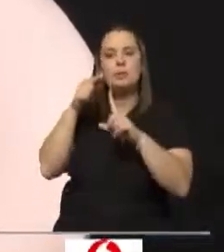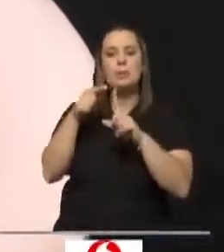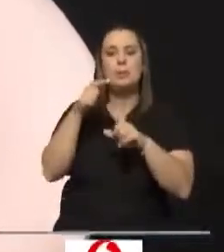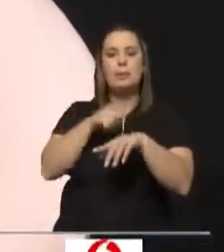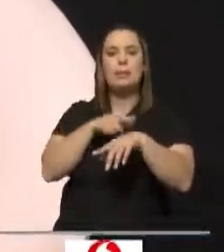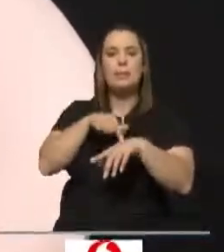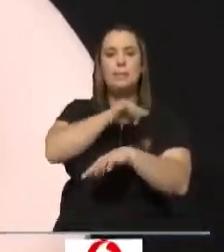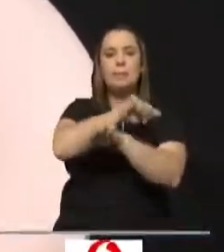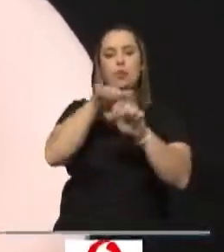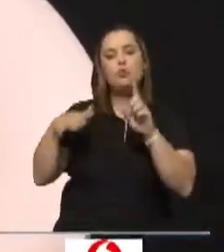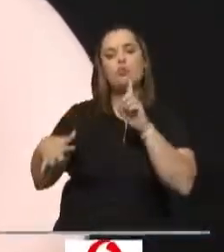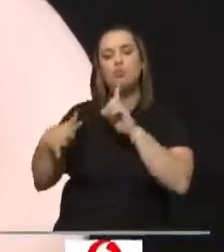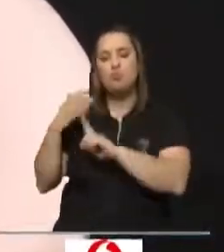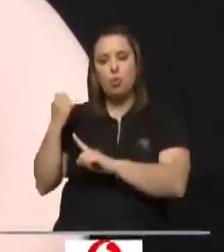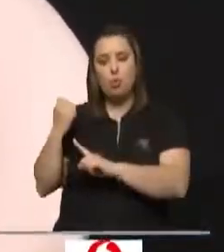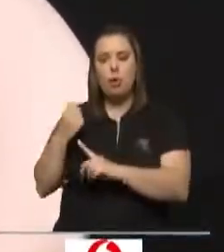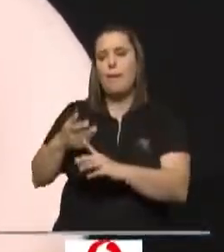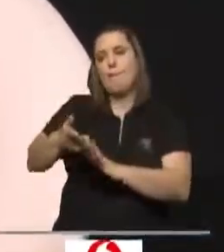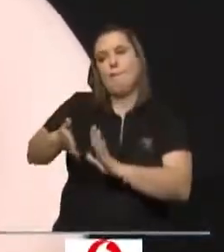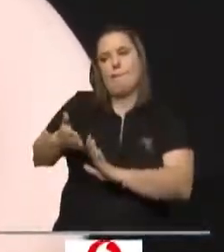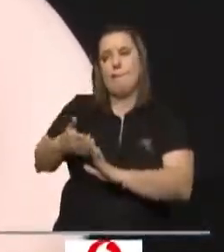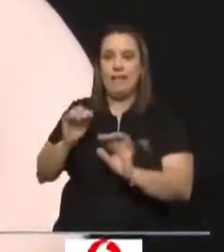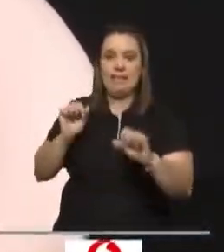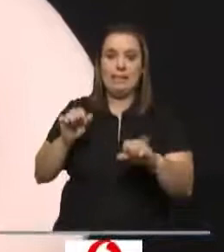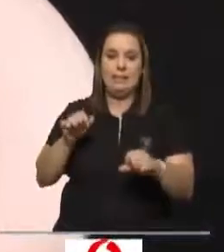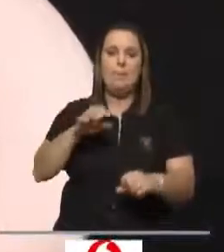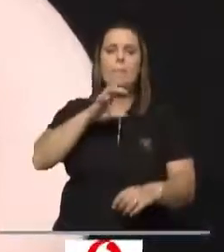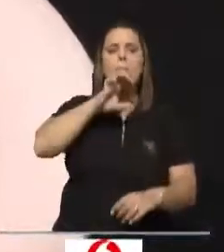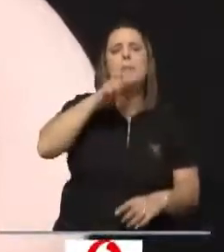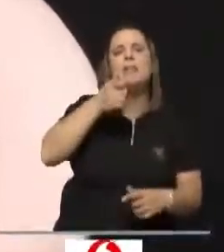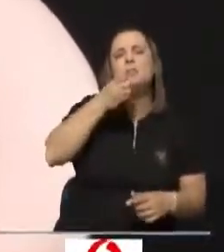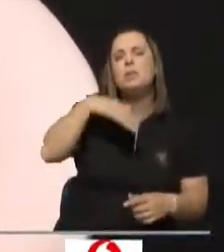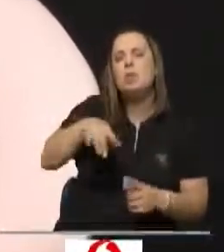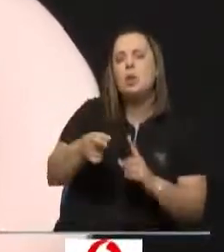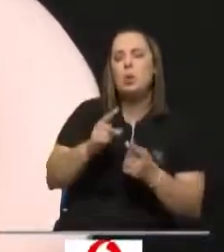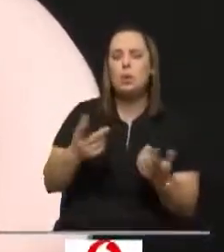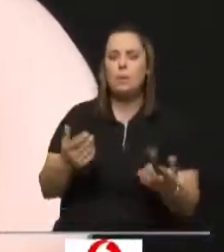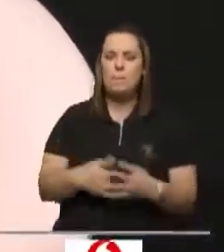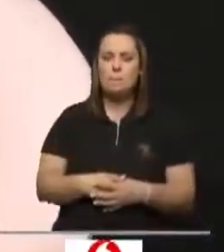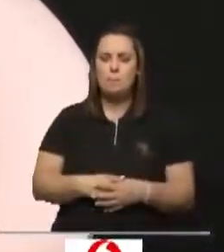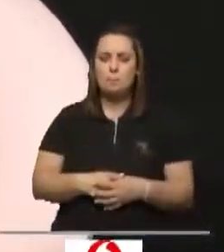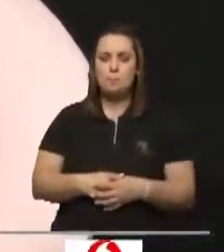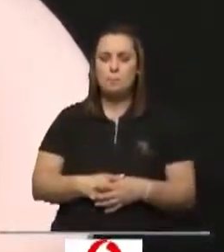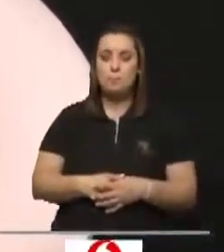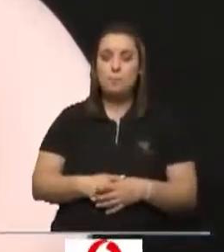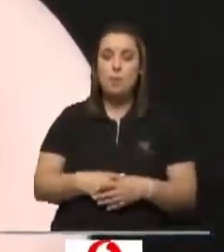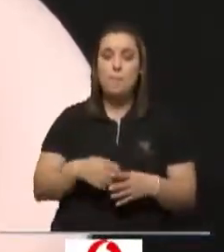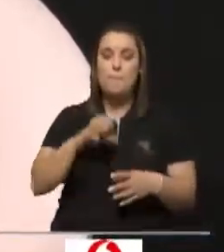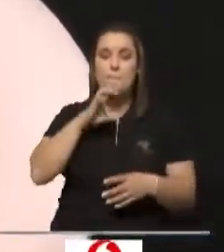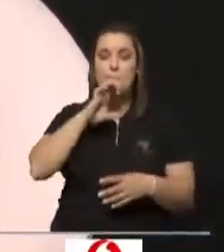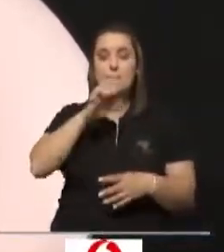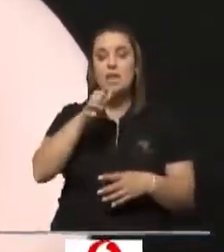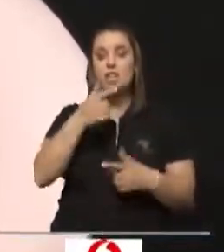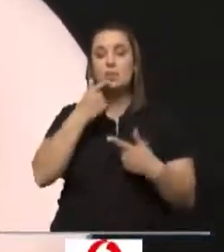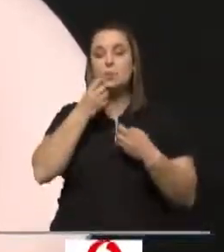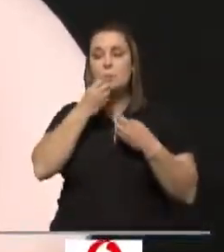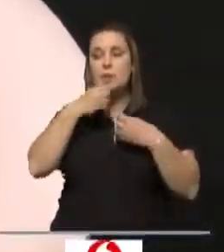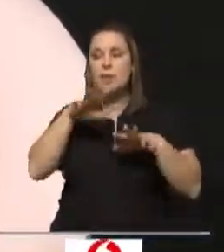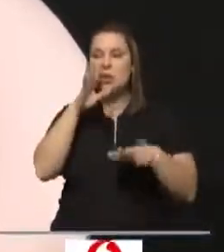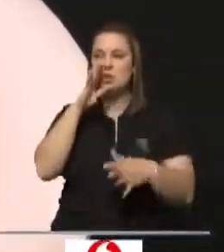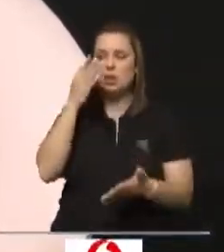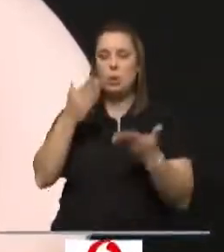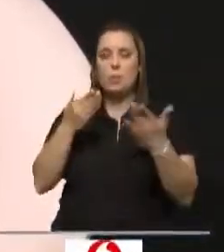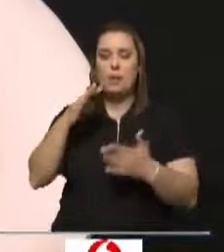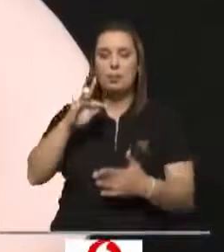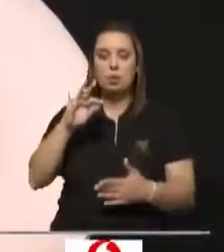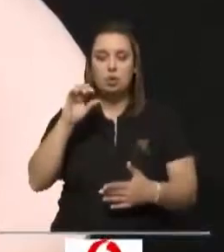is going to work to make up for lost time. What did the country lose? The country